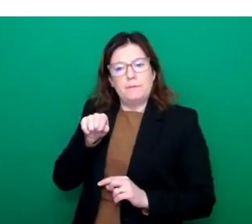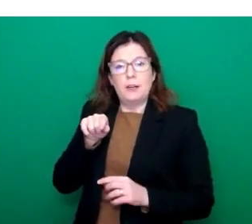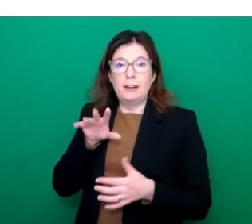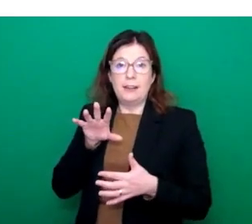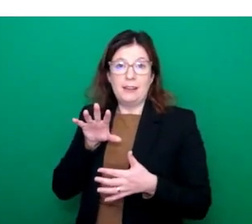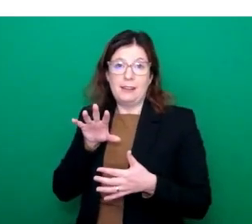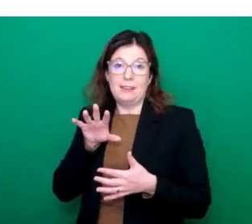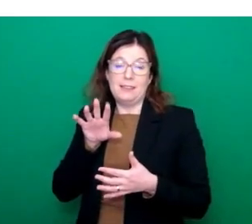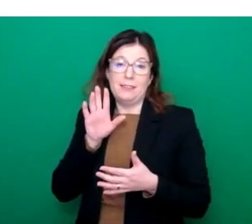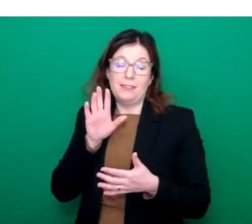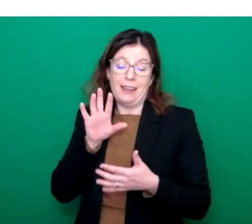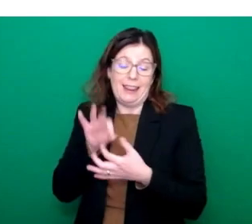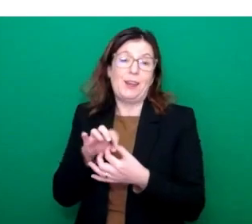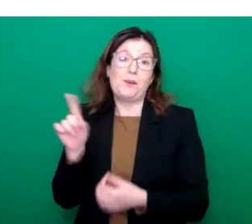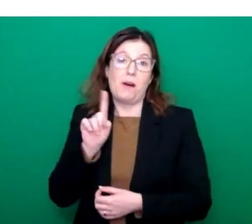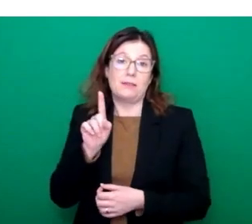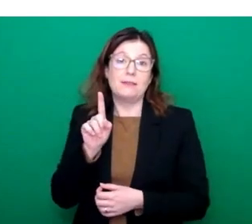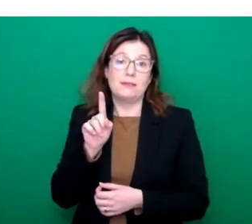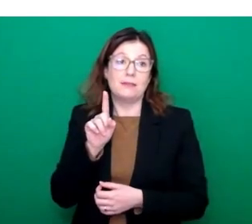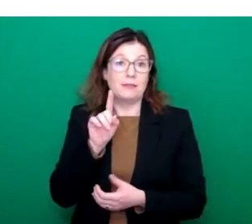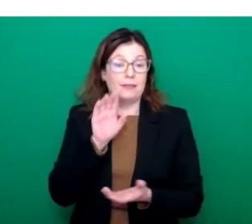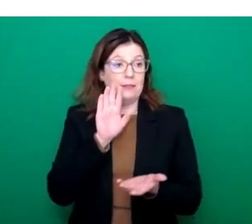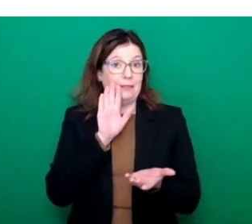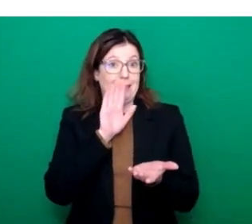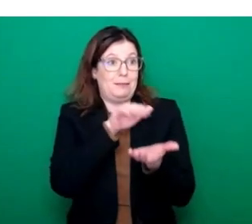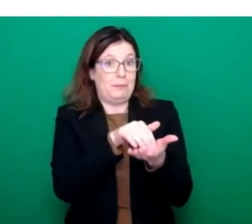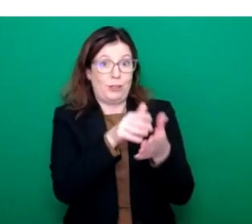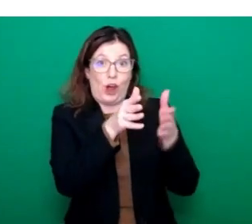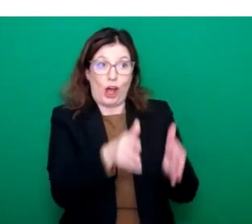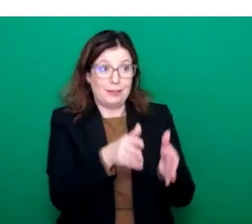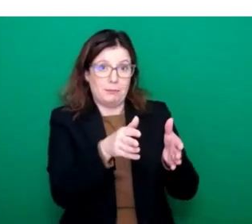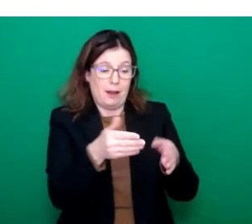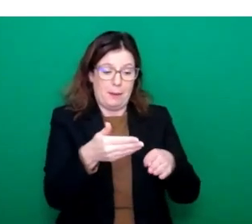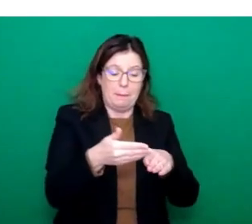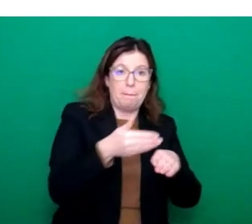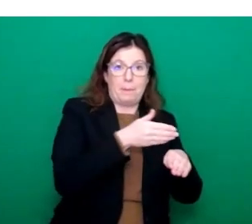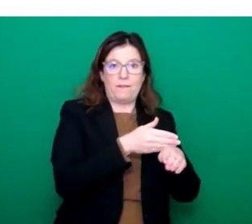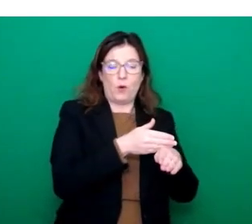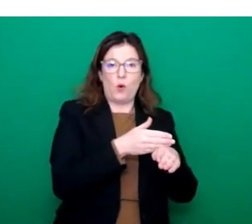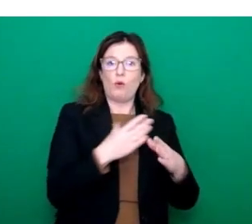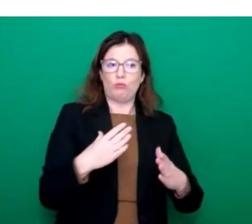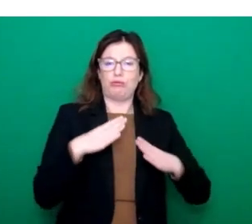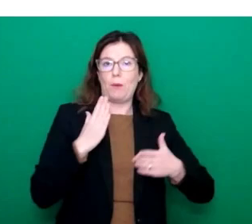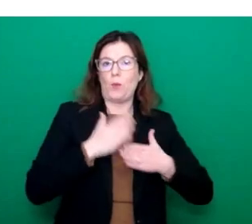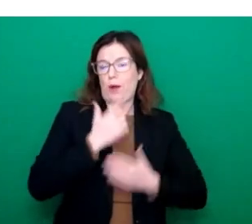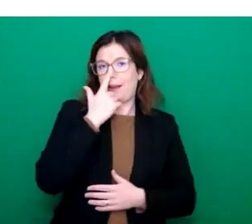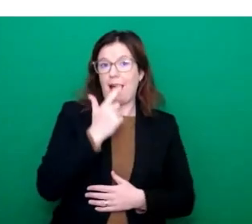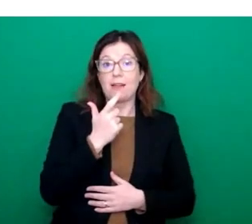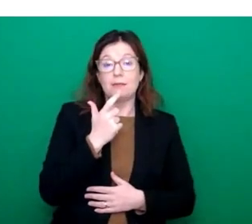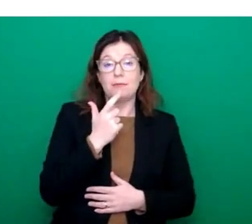be done prior to being admitted to hospital. And that's to make sure that